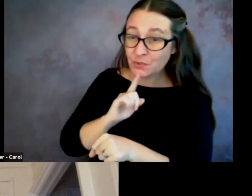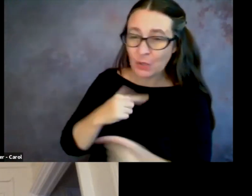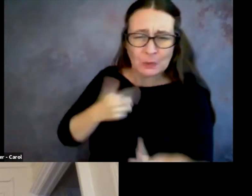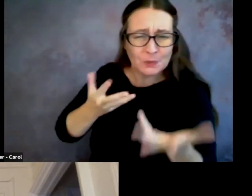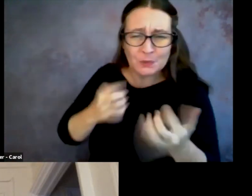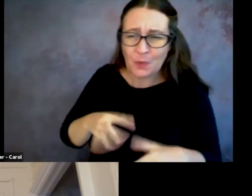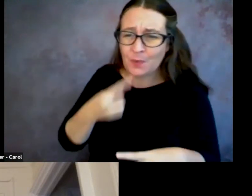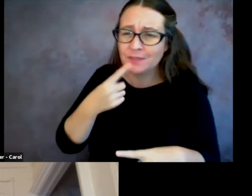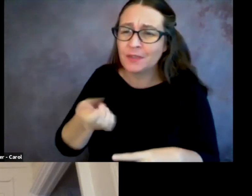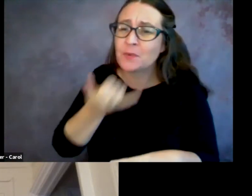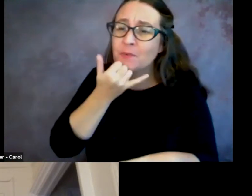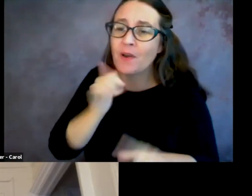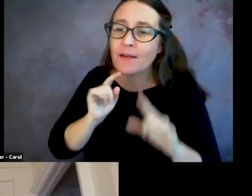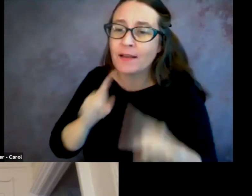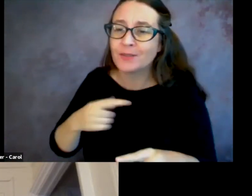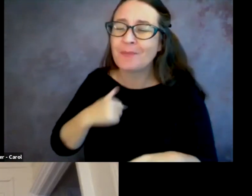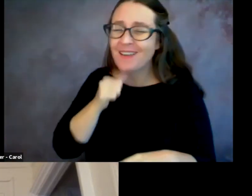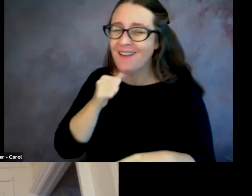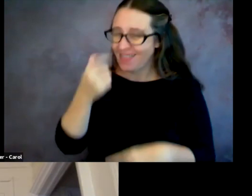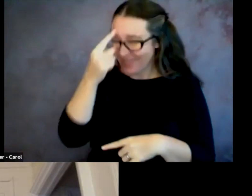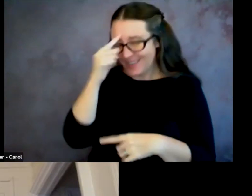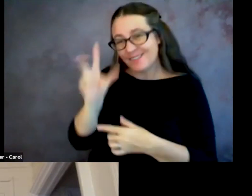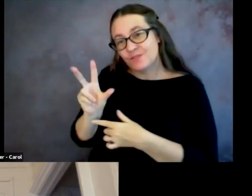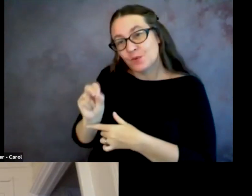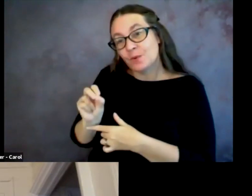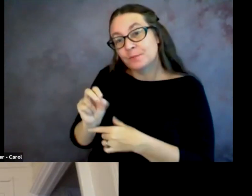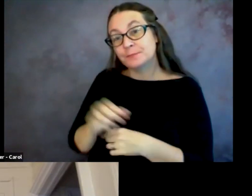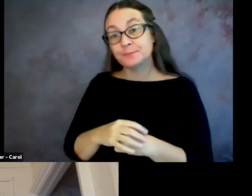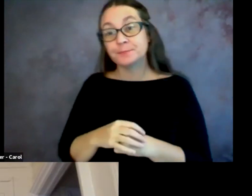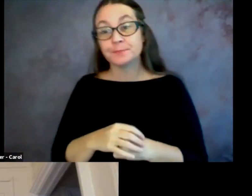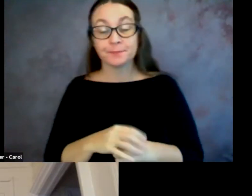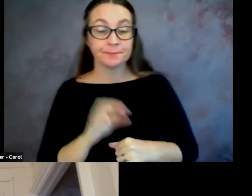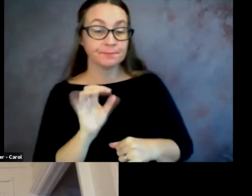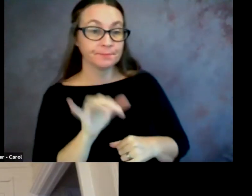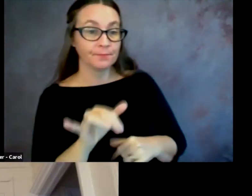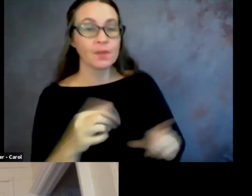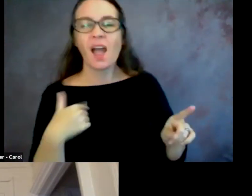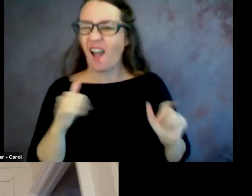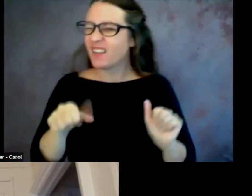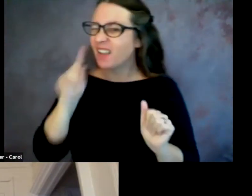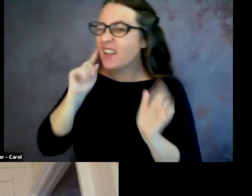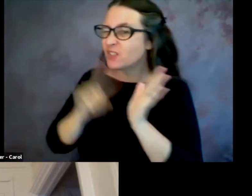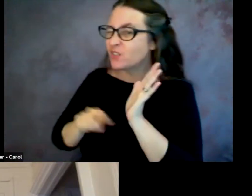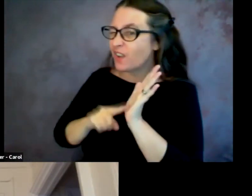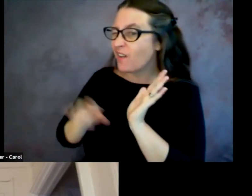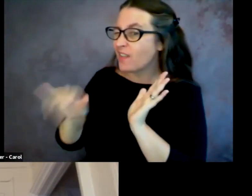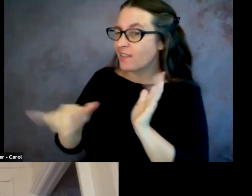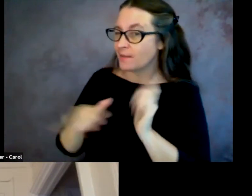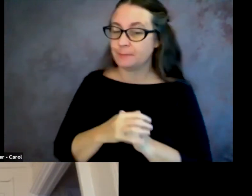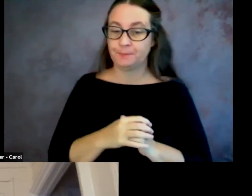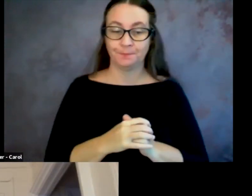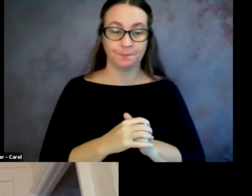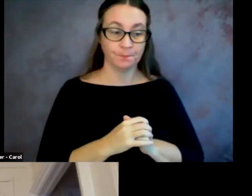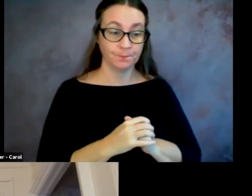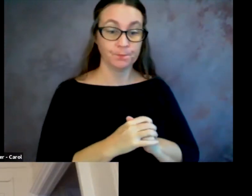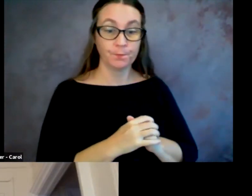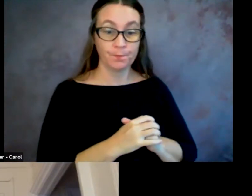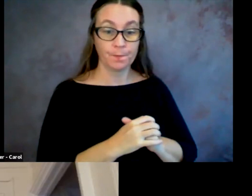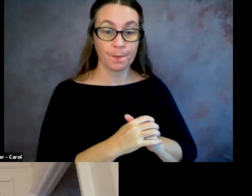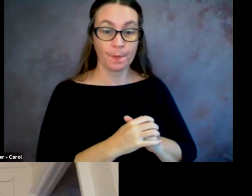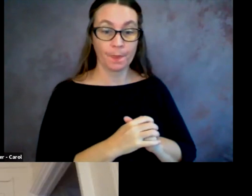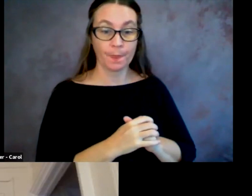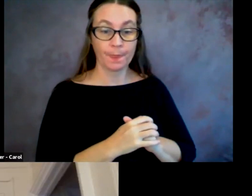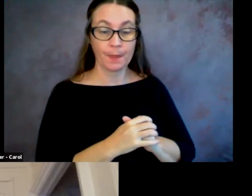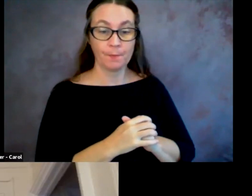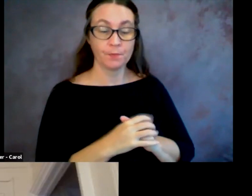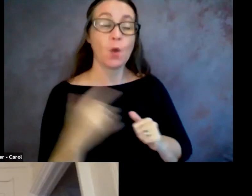I don't believe so. All right. We can confirm that. Yeah. We'll definitely email you,